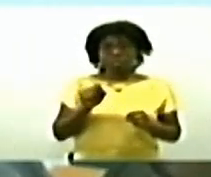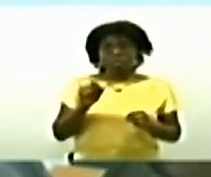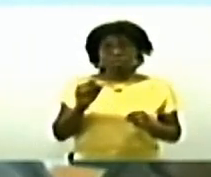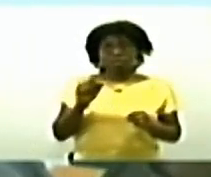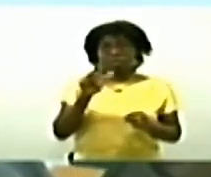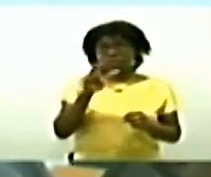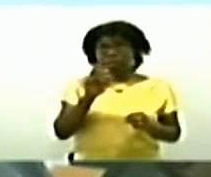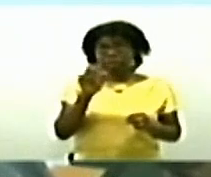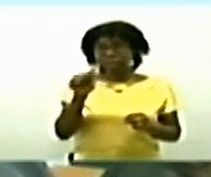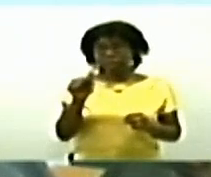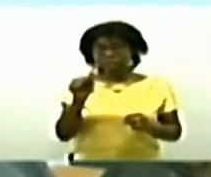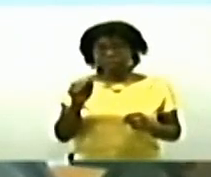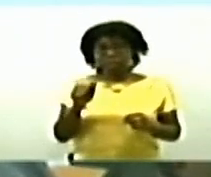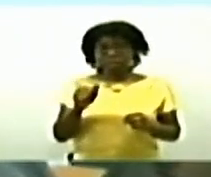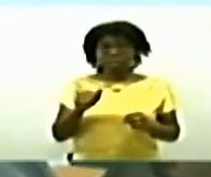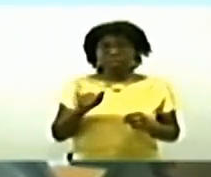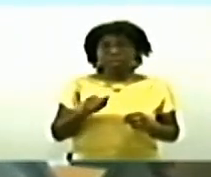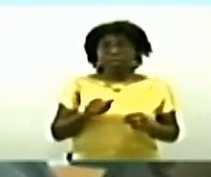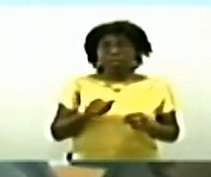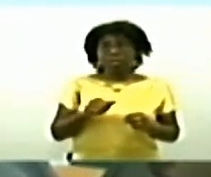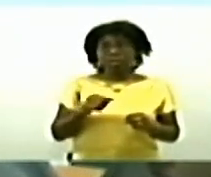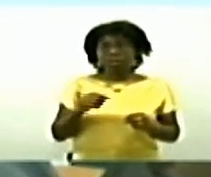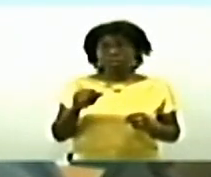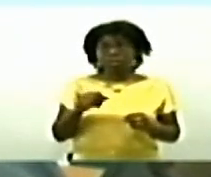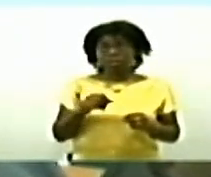30A of the Principal Act, section 4.